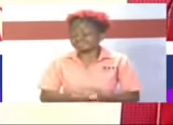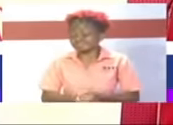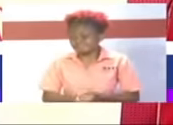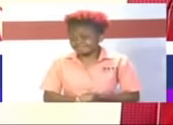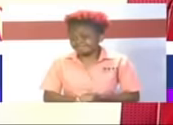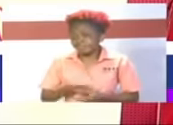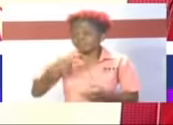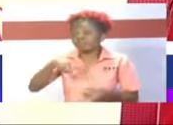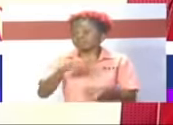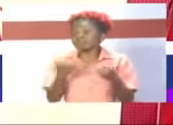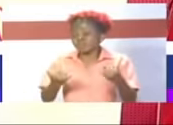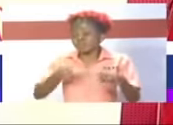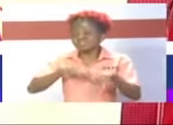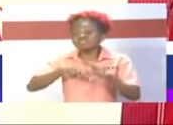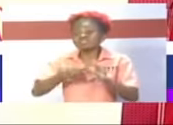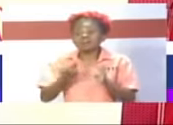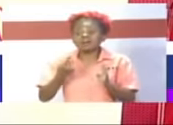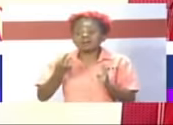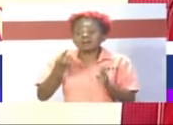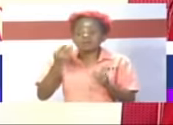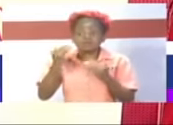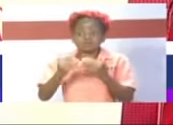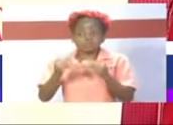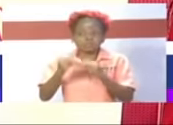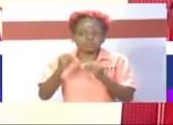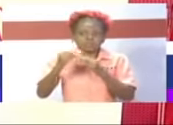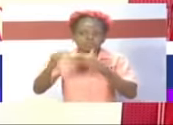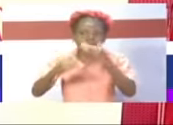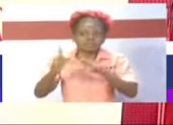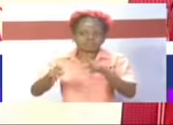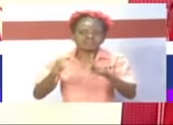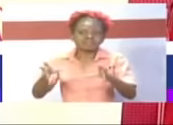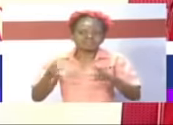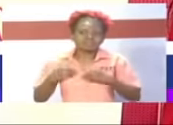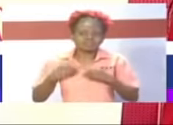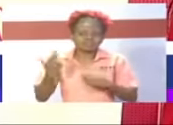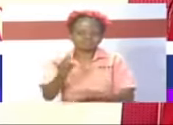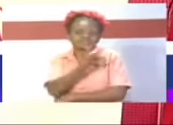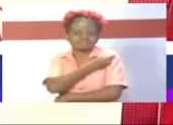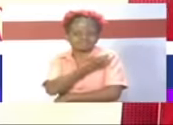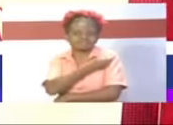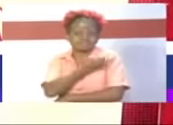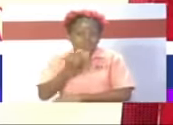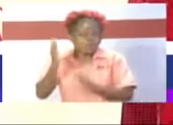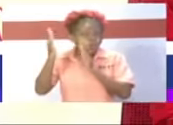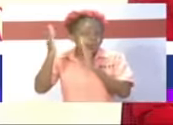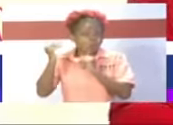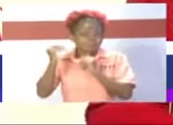we are hoping that there's an increase in uptake at least by the end of this month.